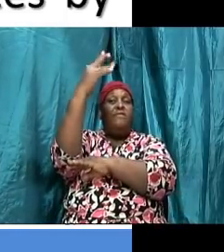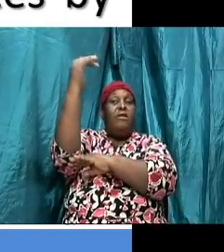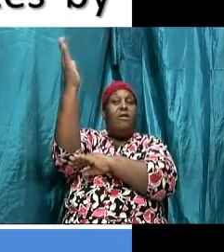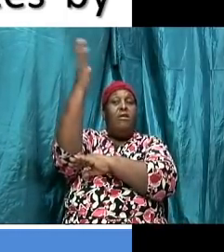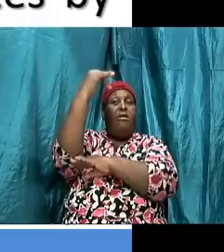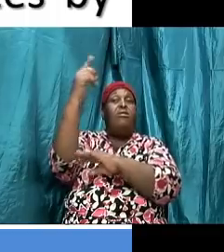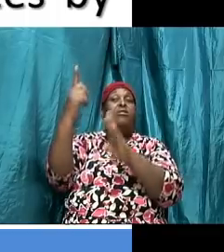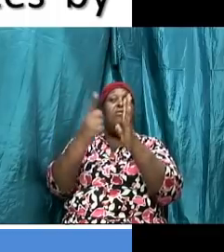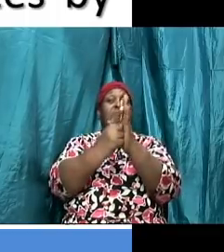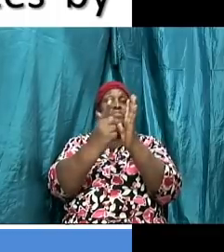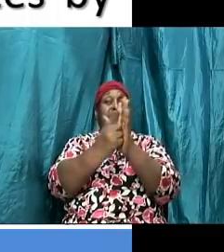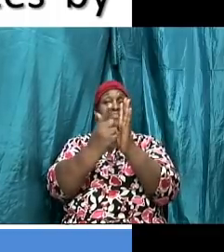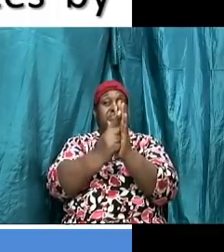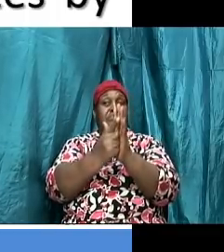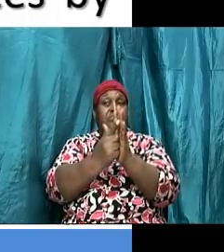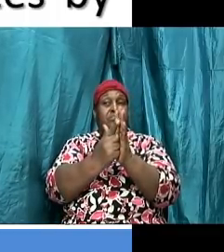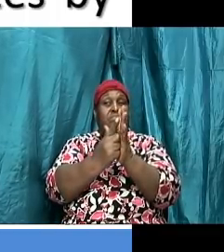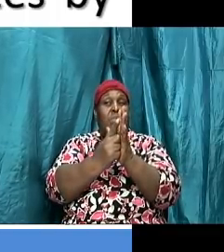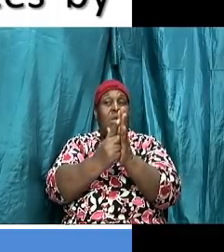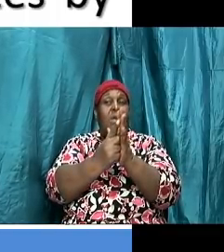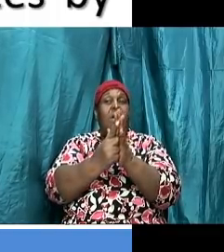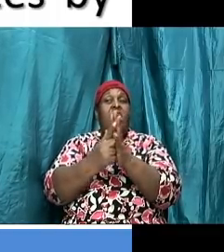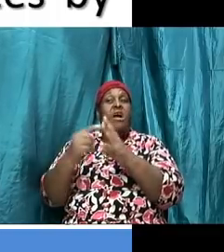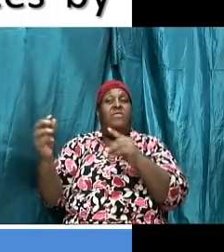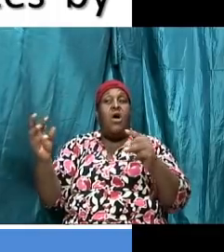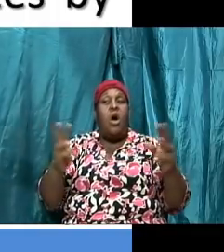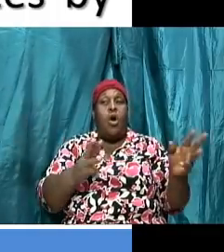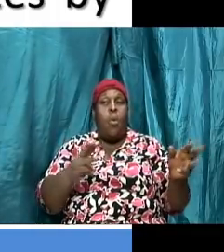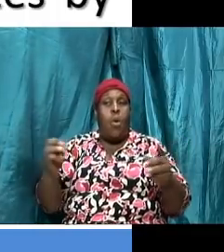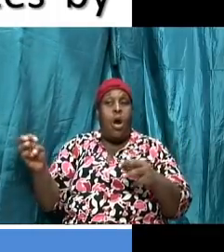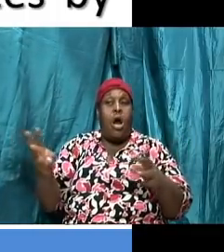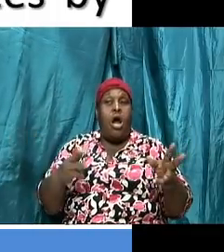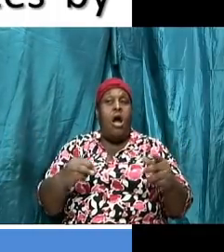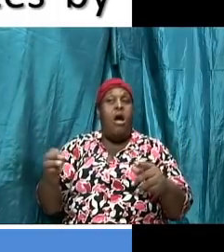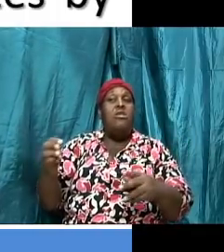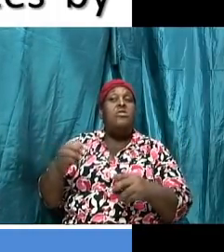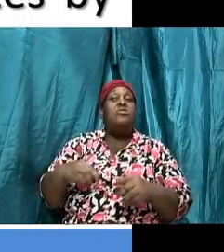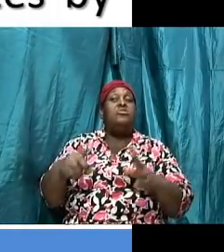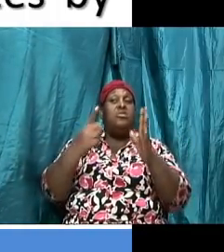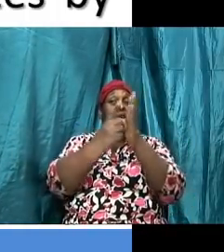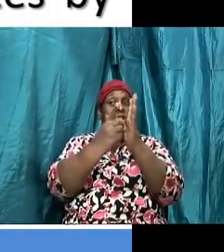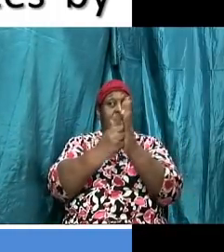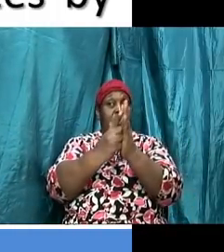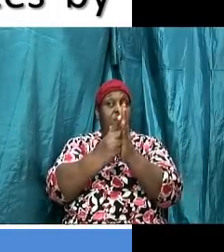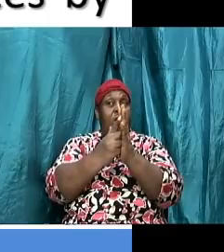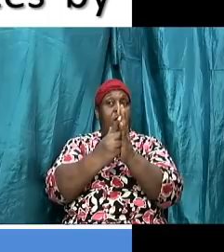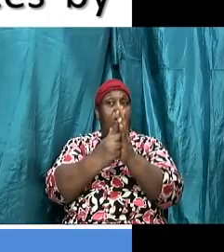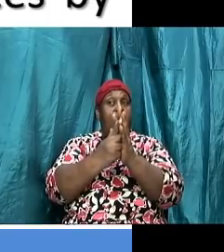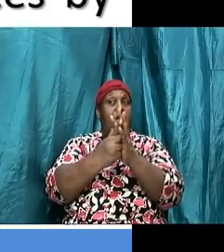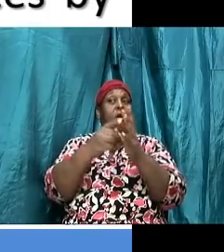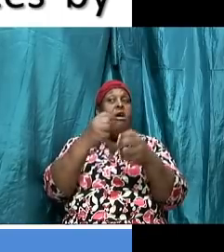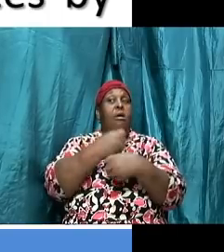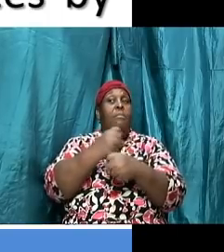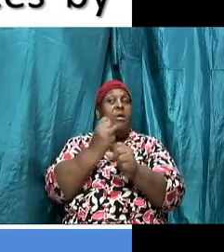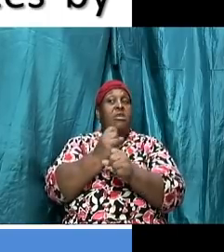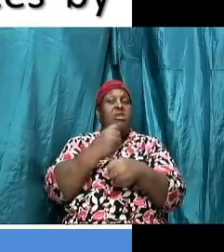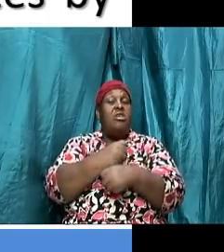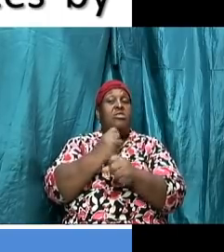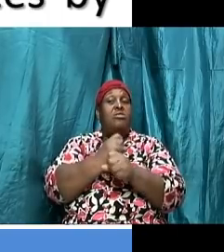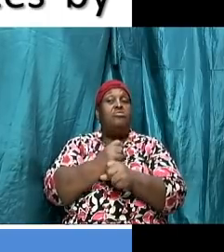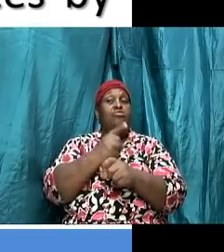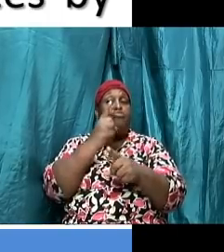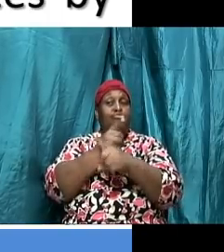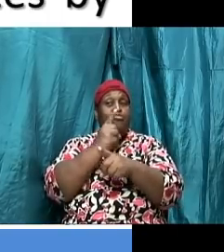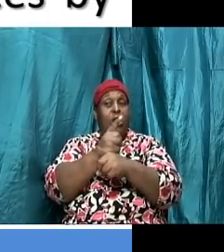law after a Vietnam War protest. The law made it illegal to knowingly cast contempt upon